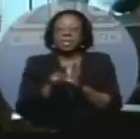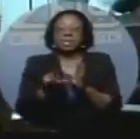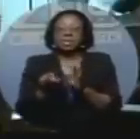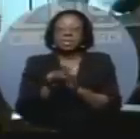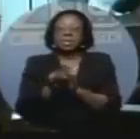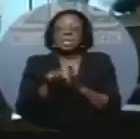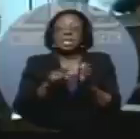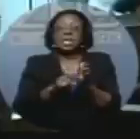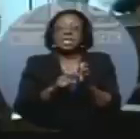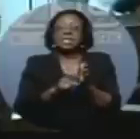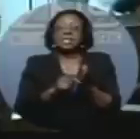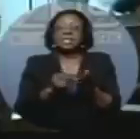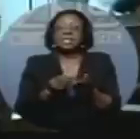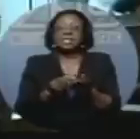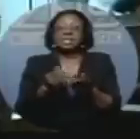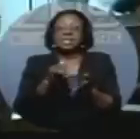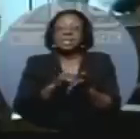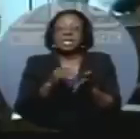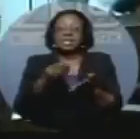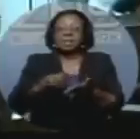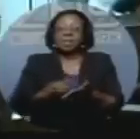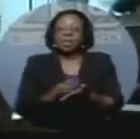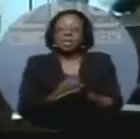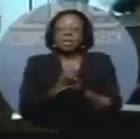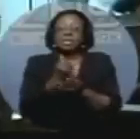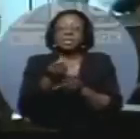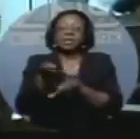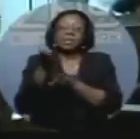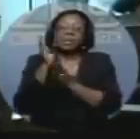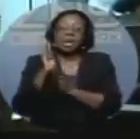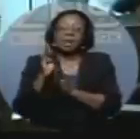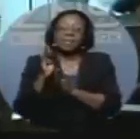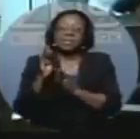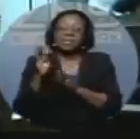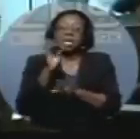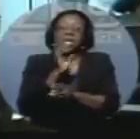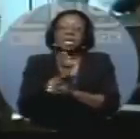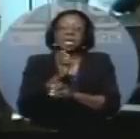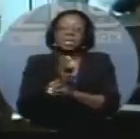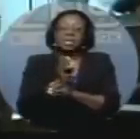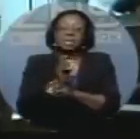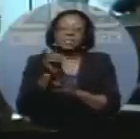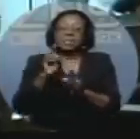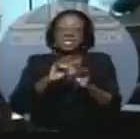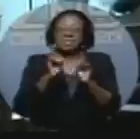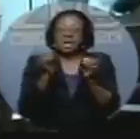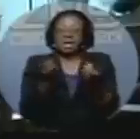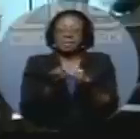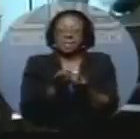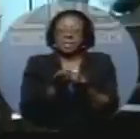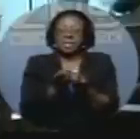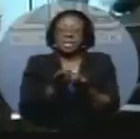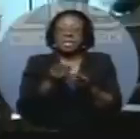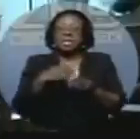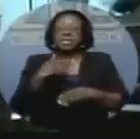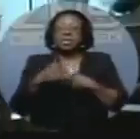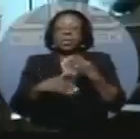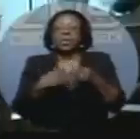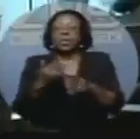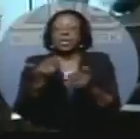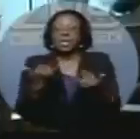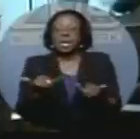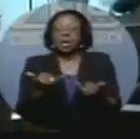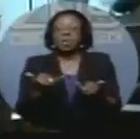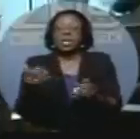It is in this regard that the modernization of the Bahamas Customs Department is currently in progress, involving the development of a